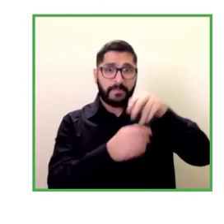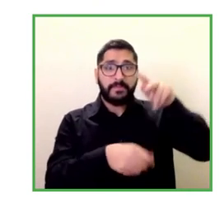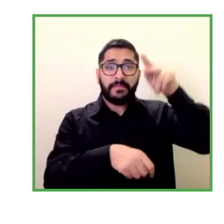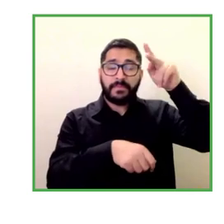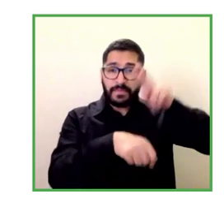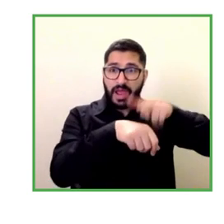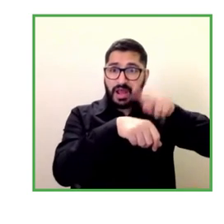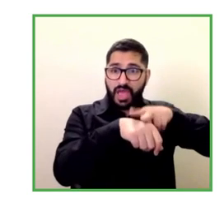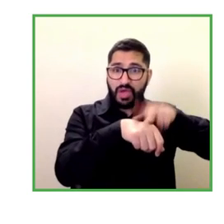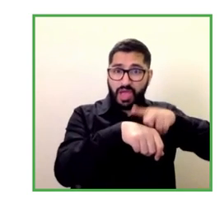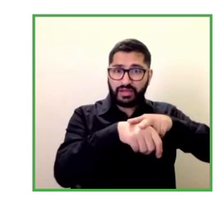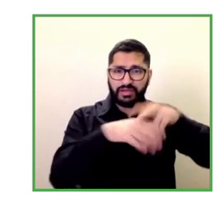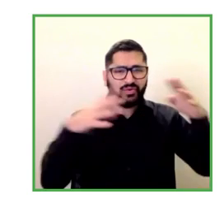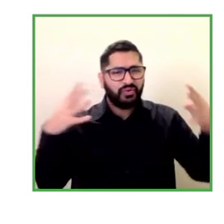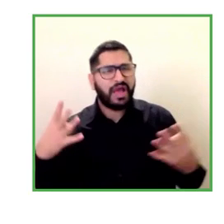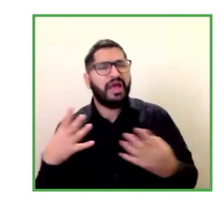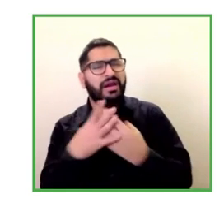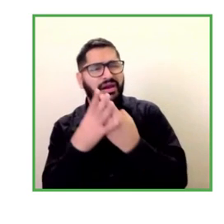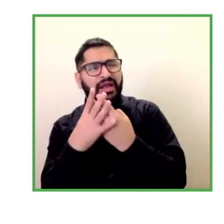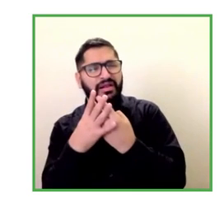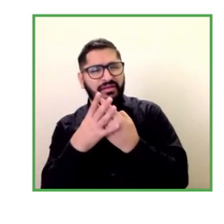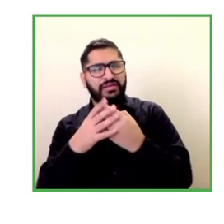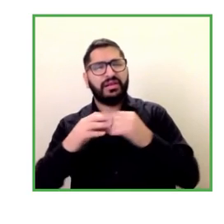set up the network of inclusive companies.